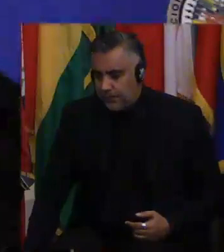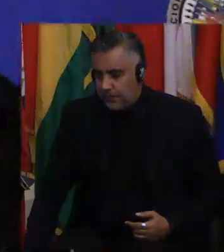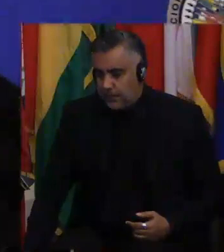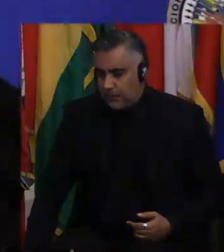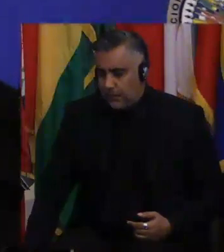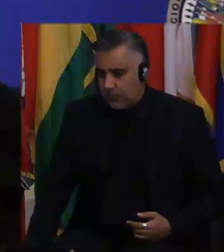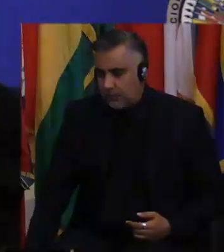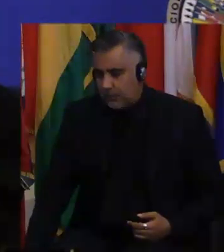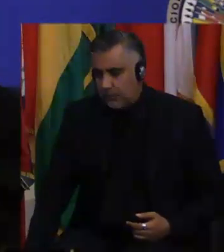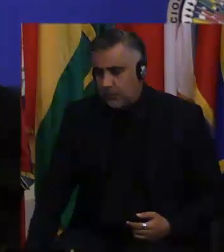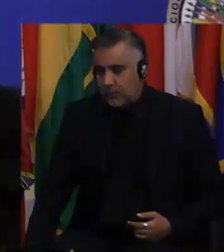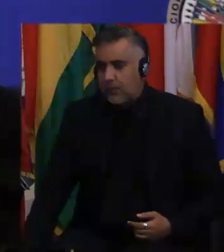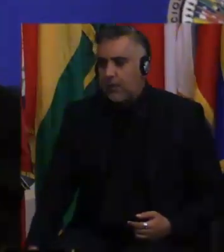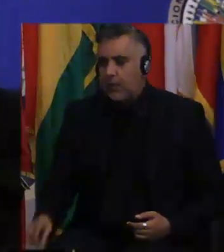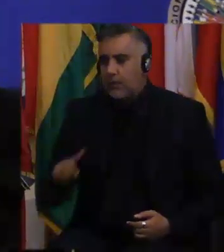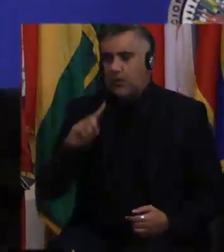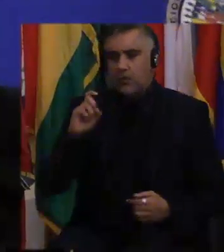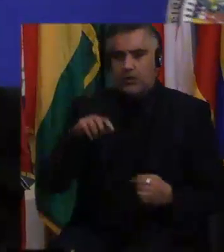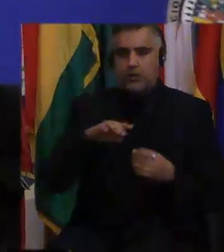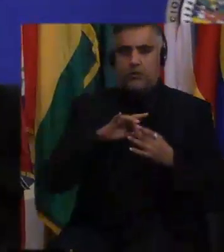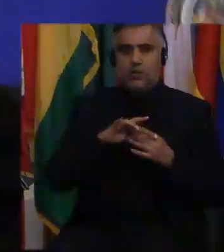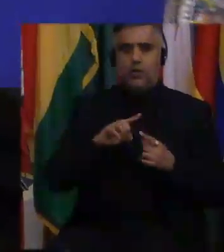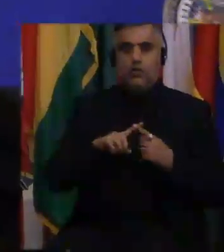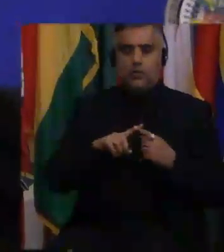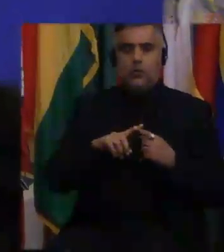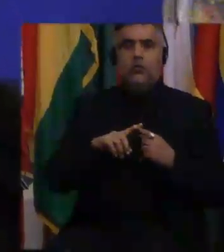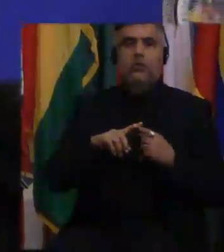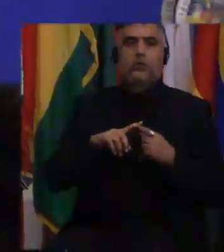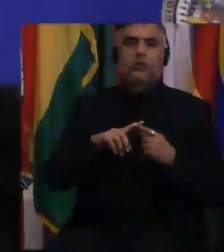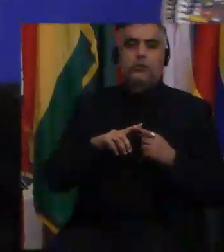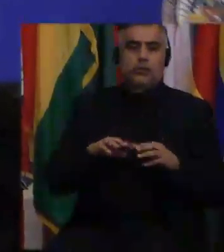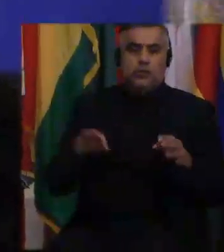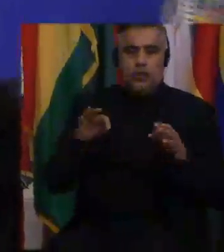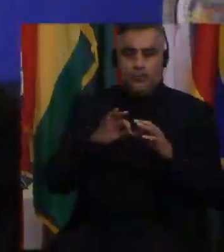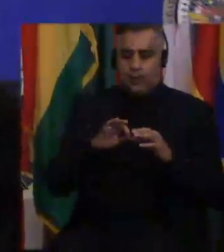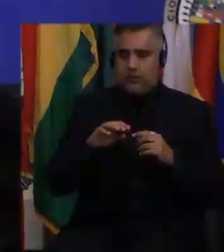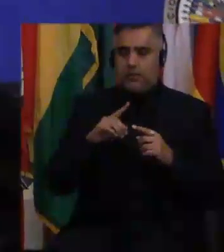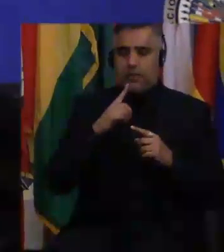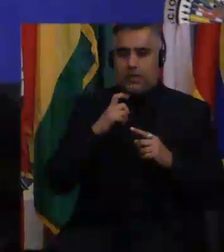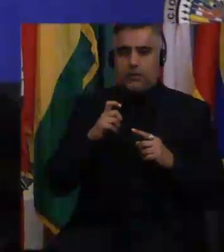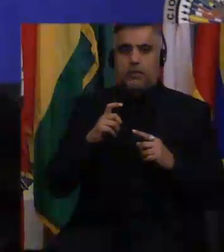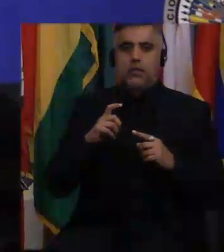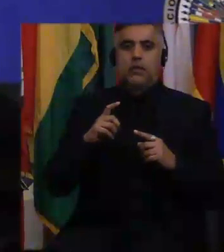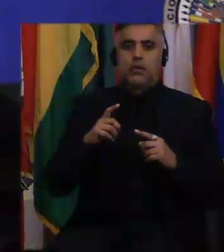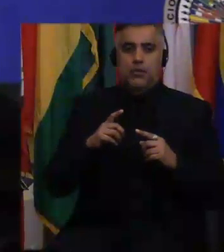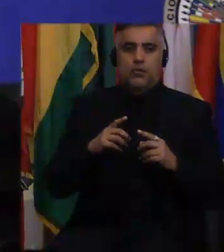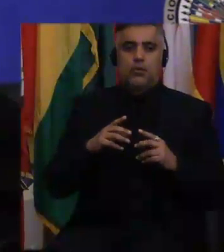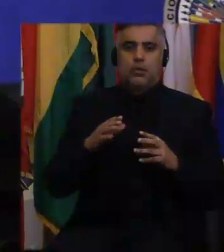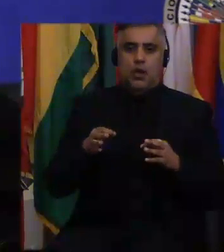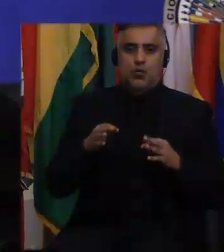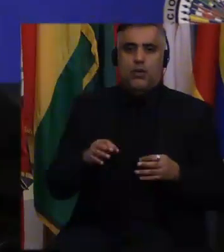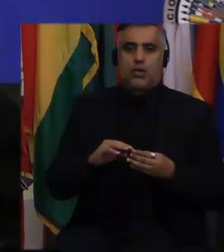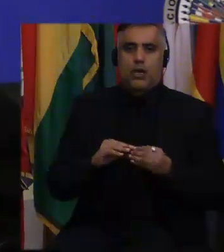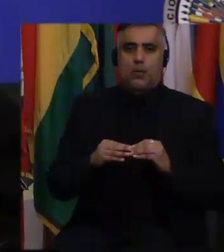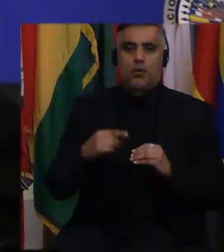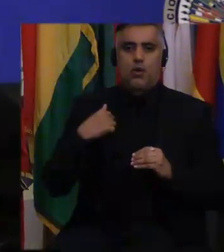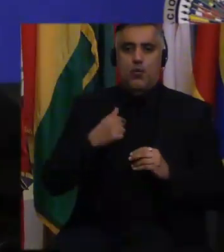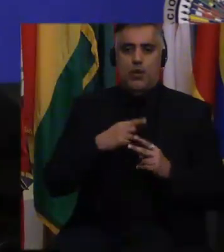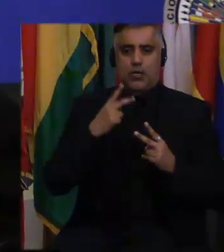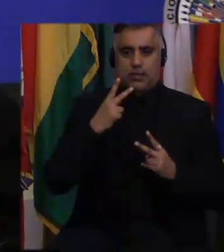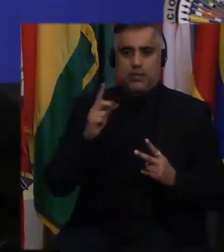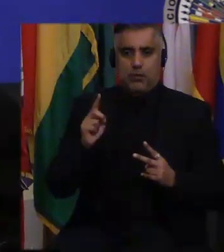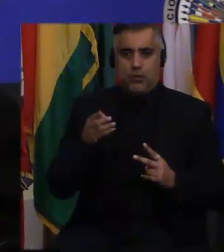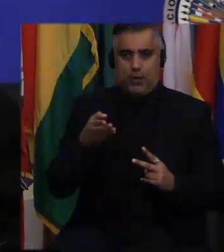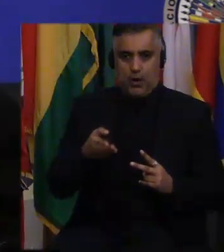Question related to political participation of women is extremely relevant because through concrete numbers, we are seeing where we